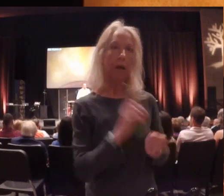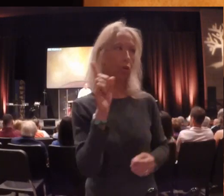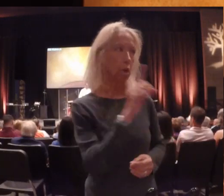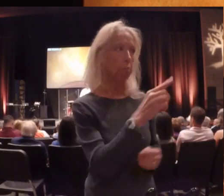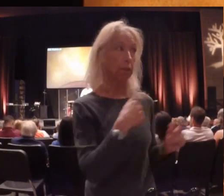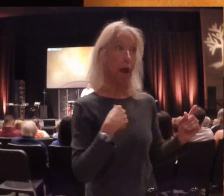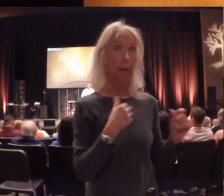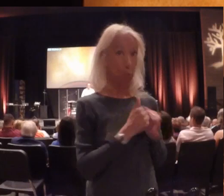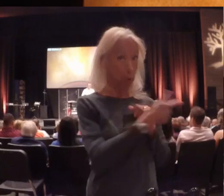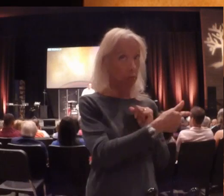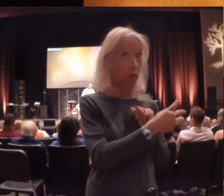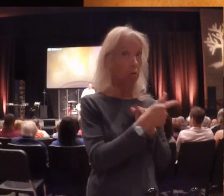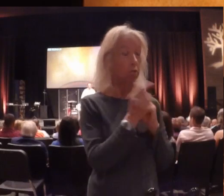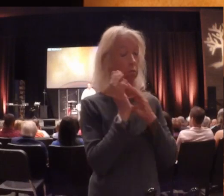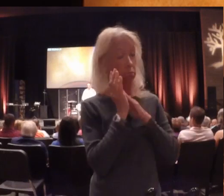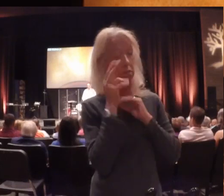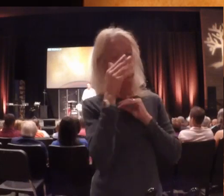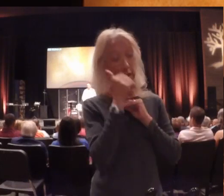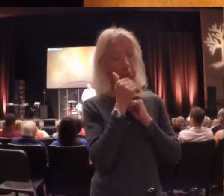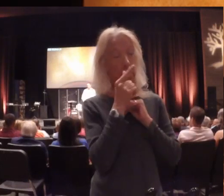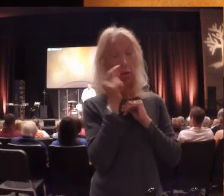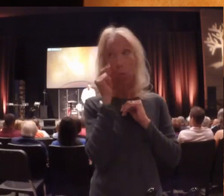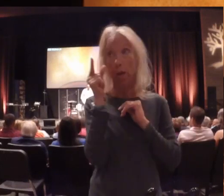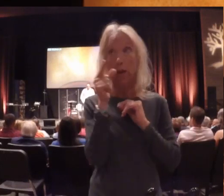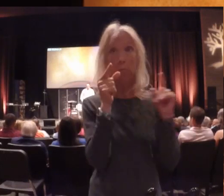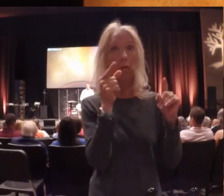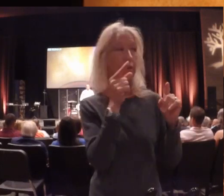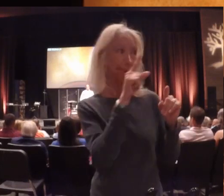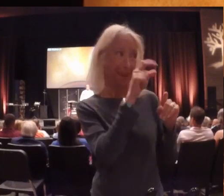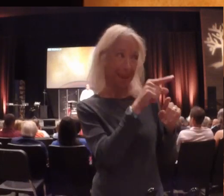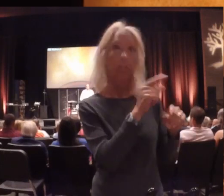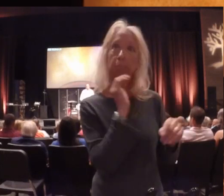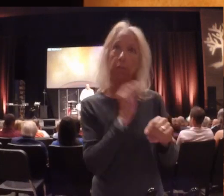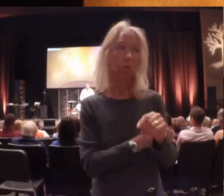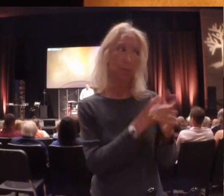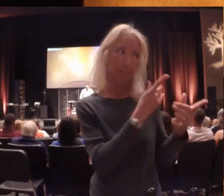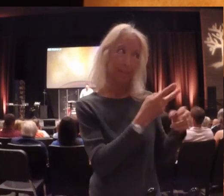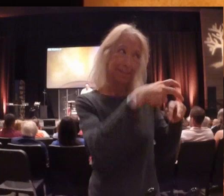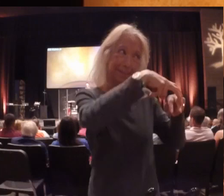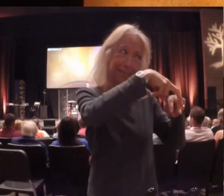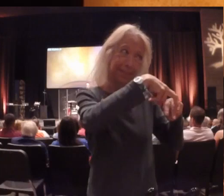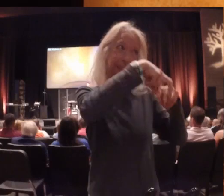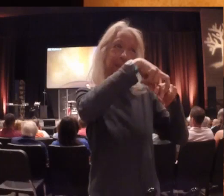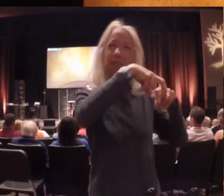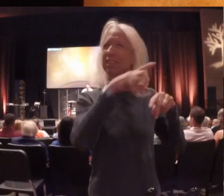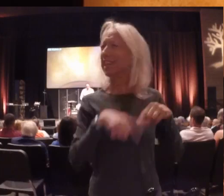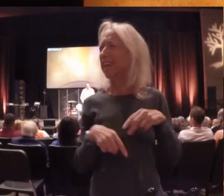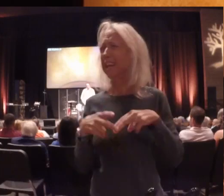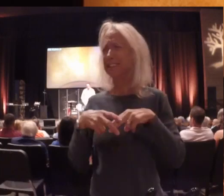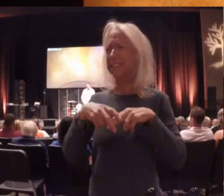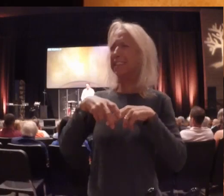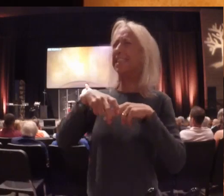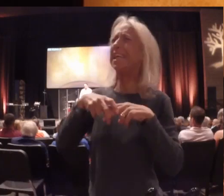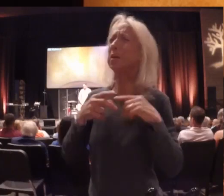in, and I wake up just waiting to see what they're going to say. They ask Jade to sit up, and it's just horrible. You know, she can't sit up.